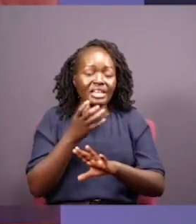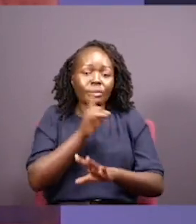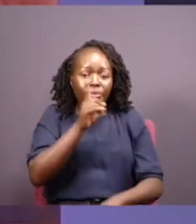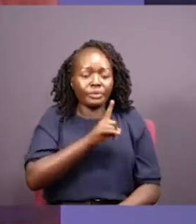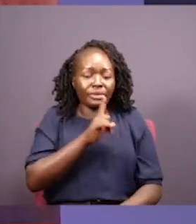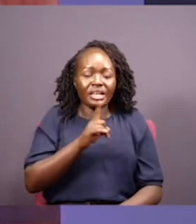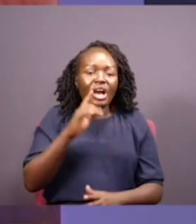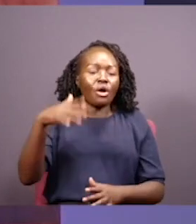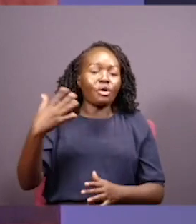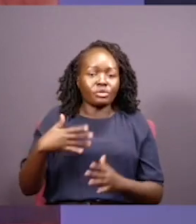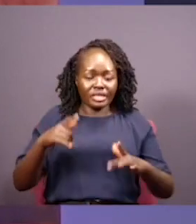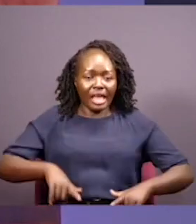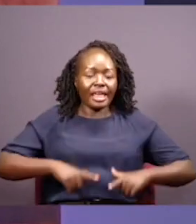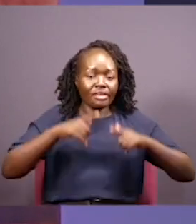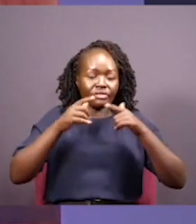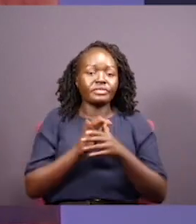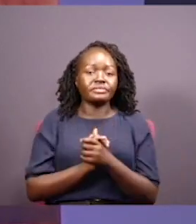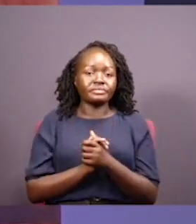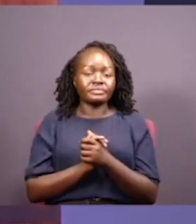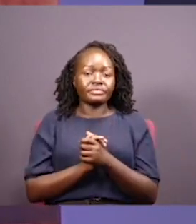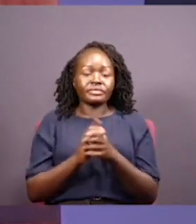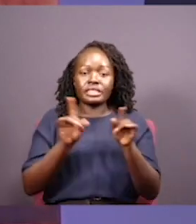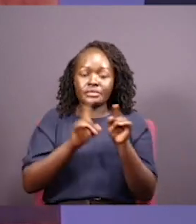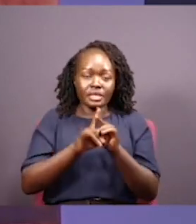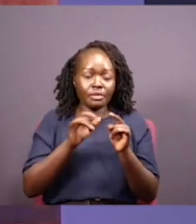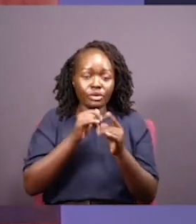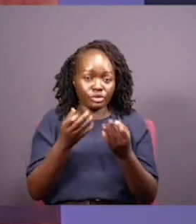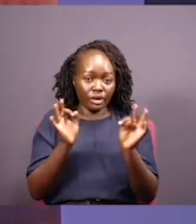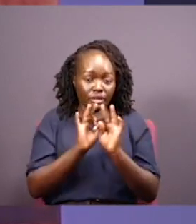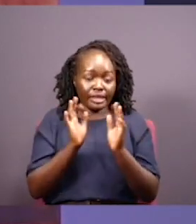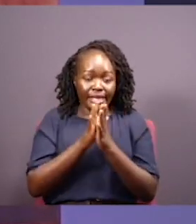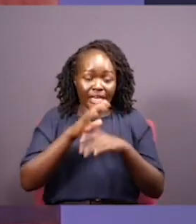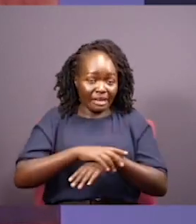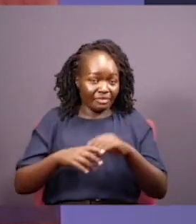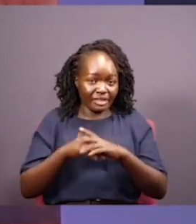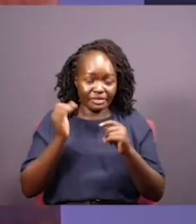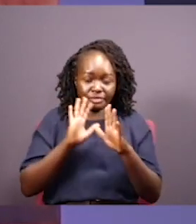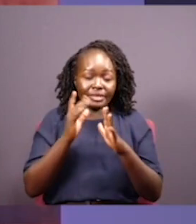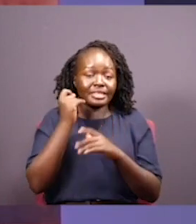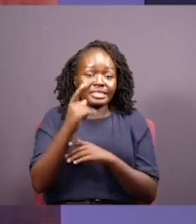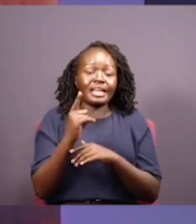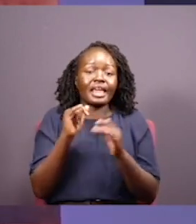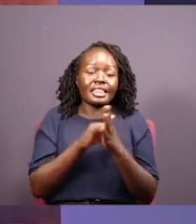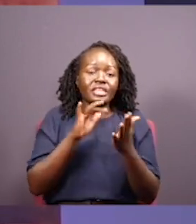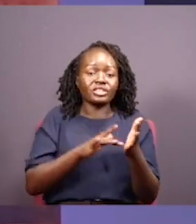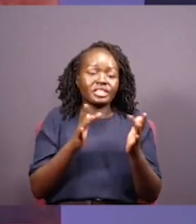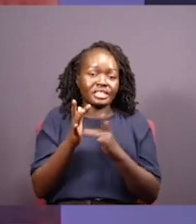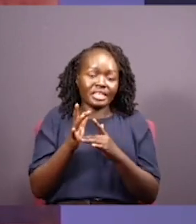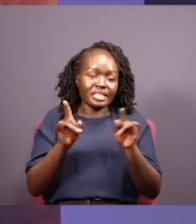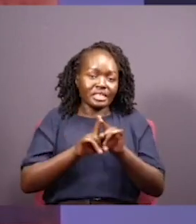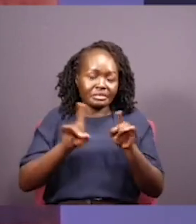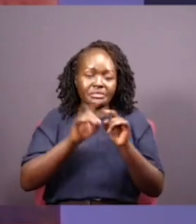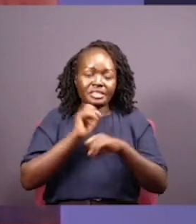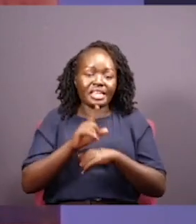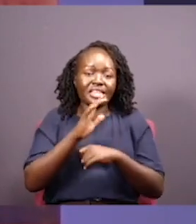alive. It is, however, noteworthy and comforting to realize that Jesus, as he sent out his